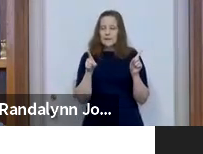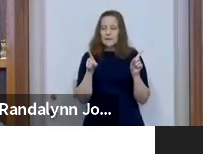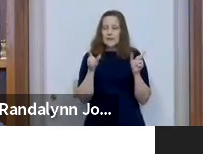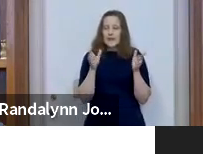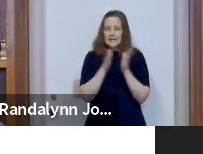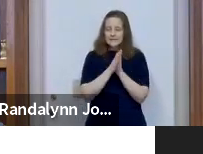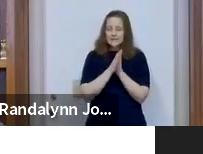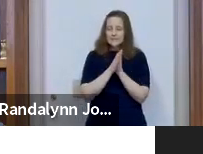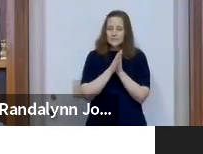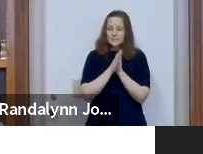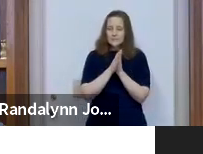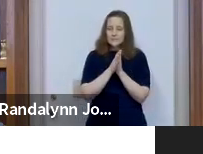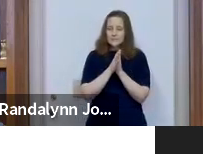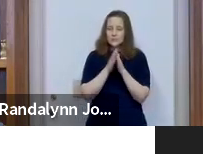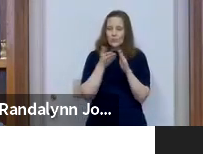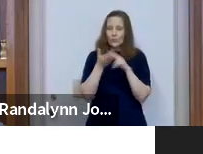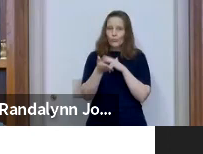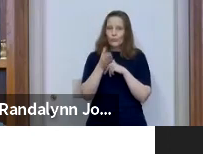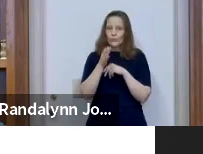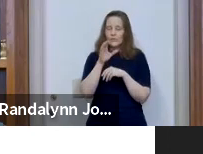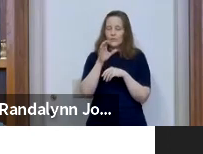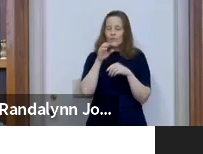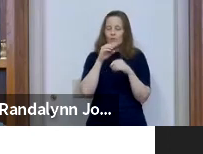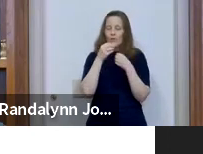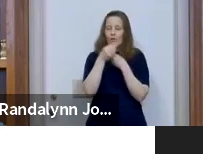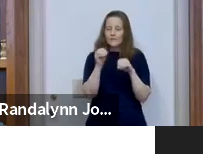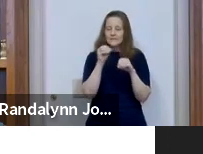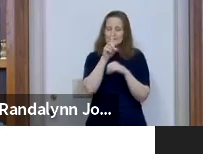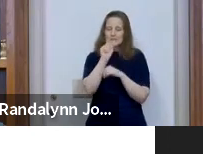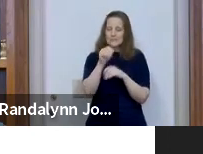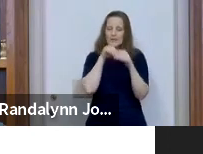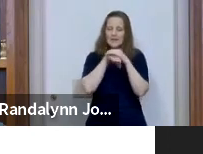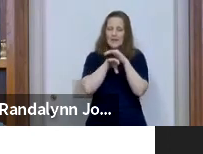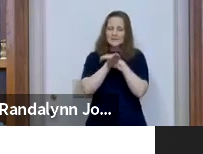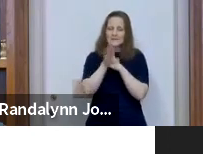refer them and support them through the Office of Disability Access for Students.